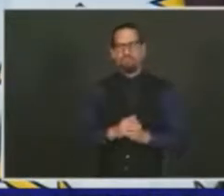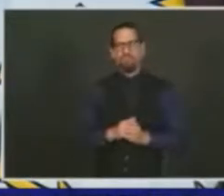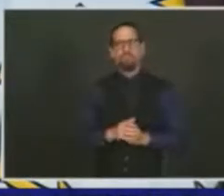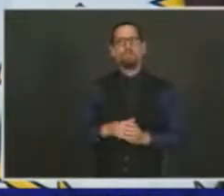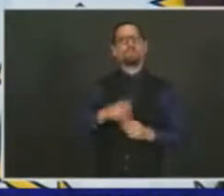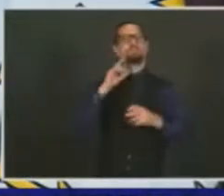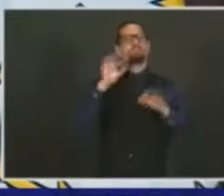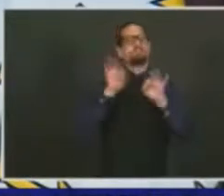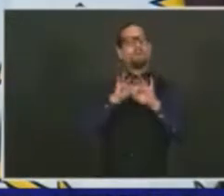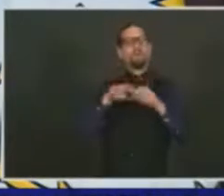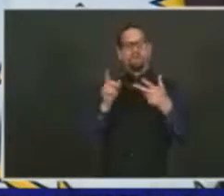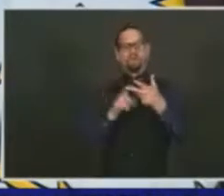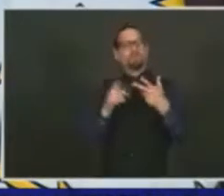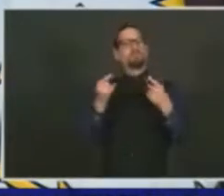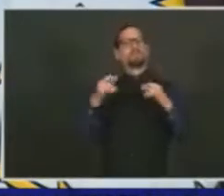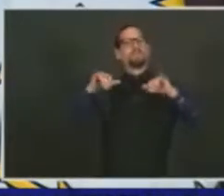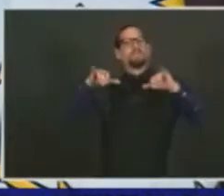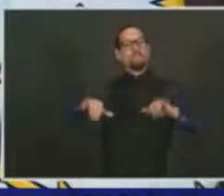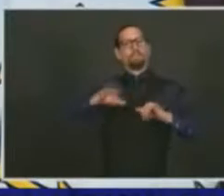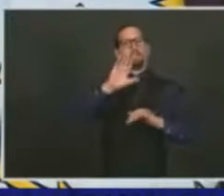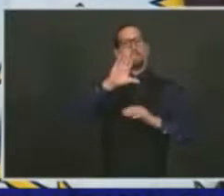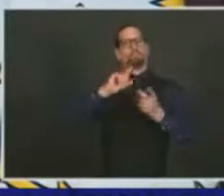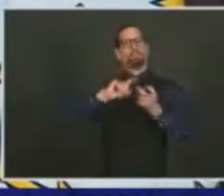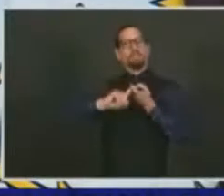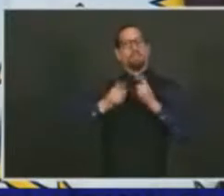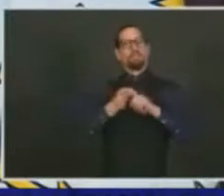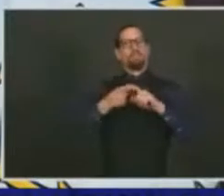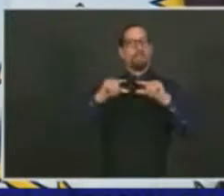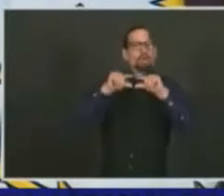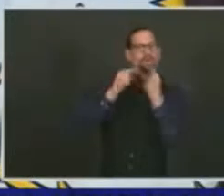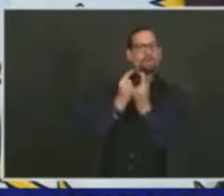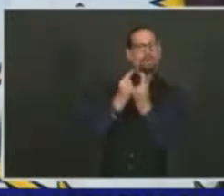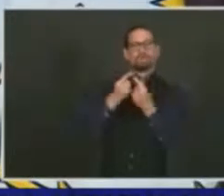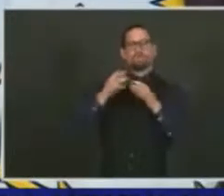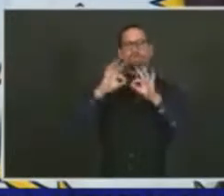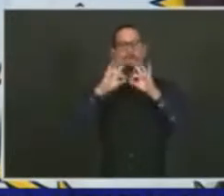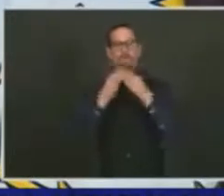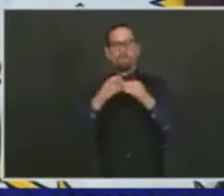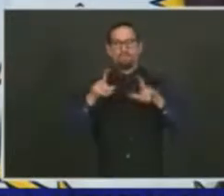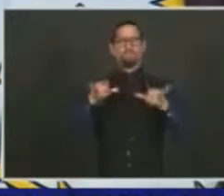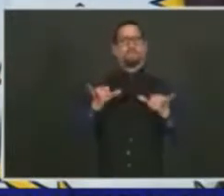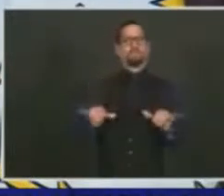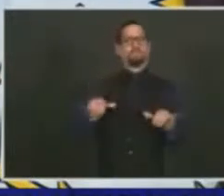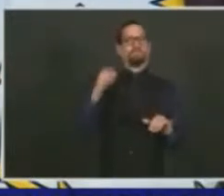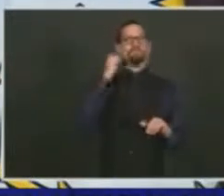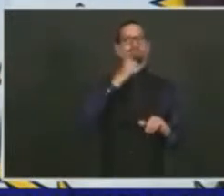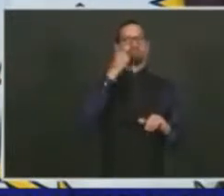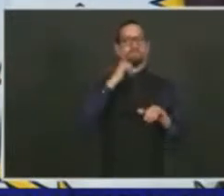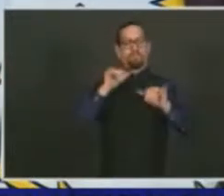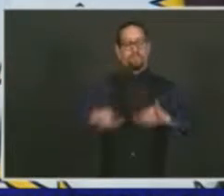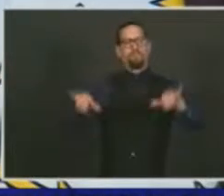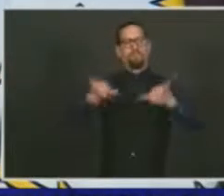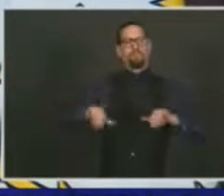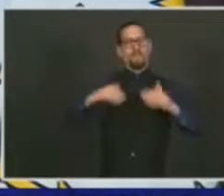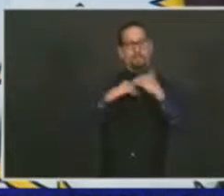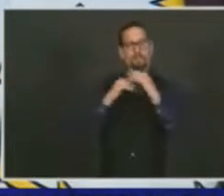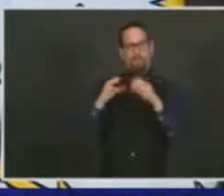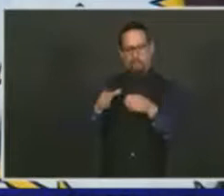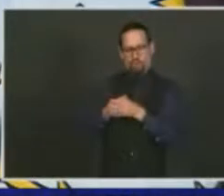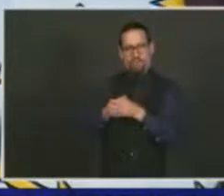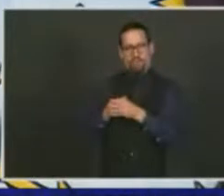As I said, we're in a bad place. We're not in a good place. We need to turn the corner. And